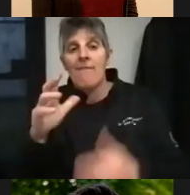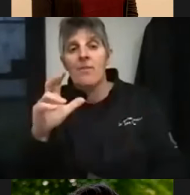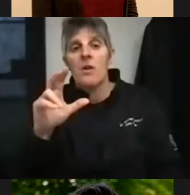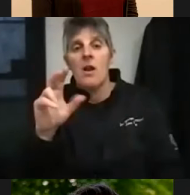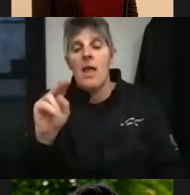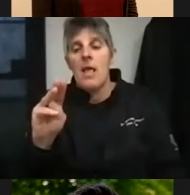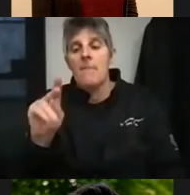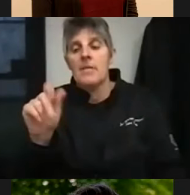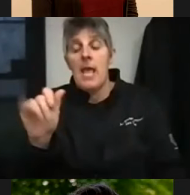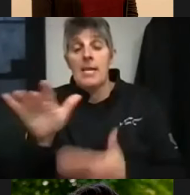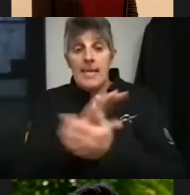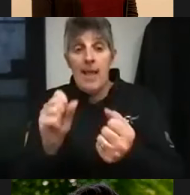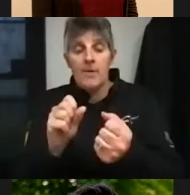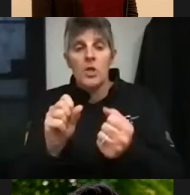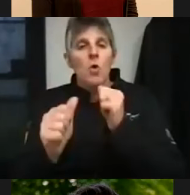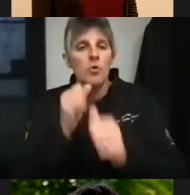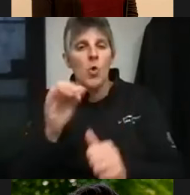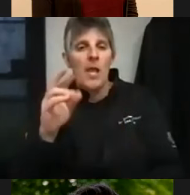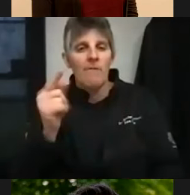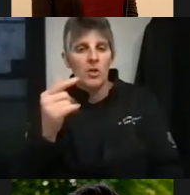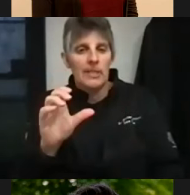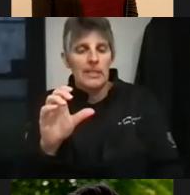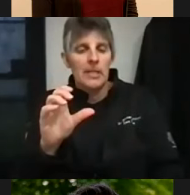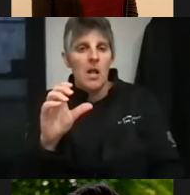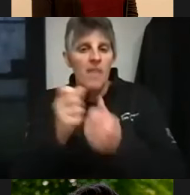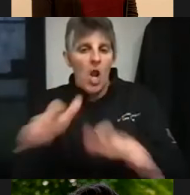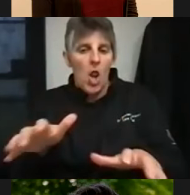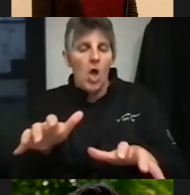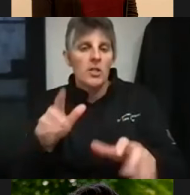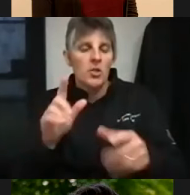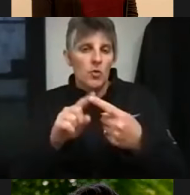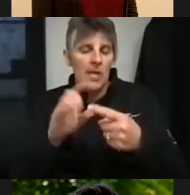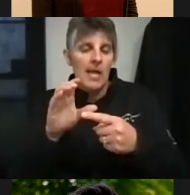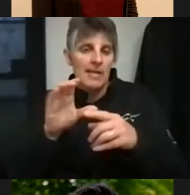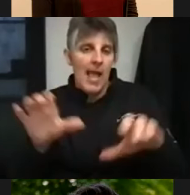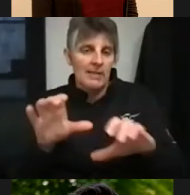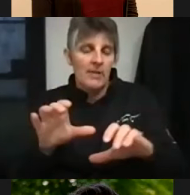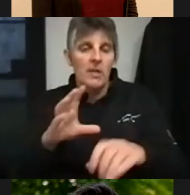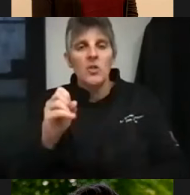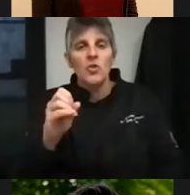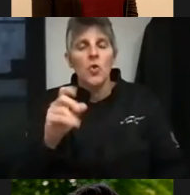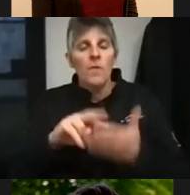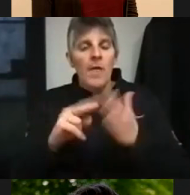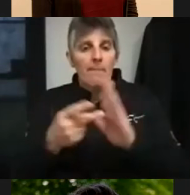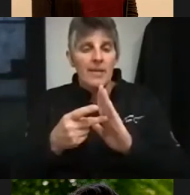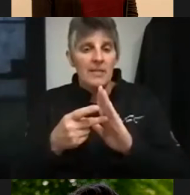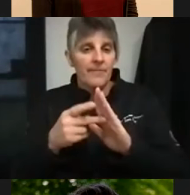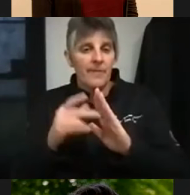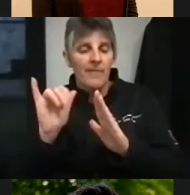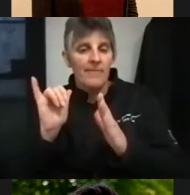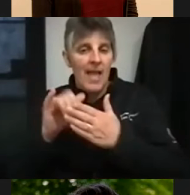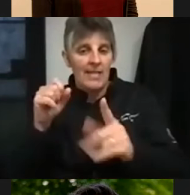damage, majority of ganglion cells lost the CAMK2 activity. So that means the CAMK2